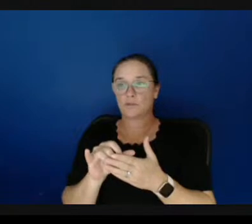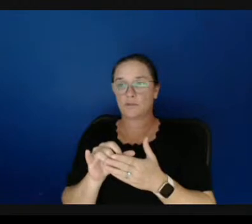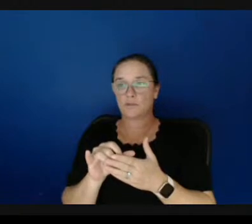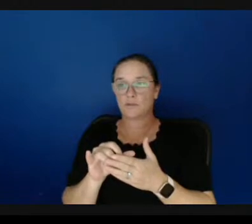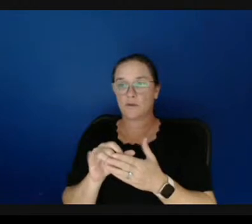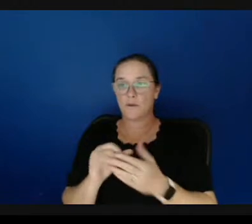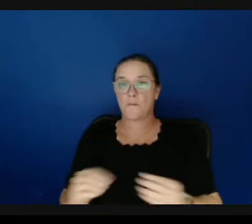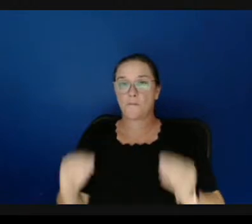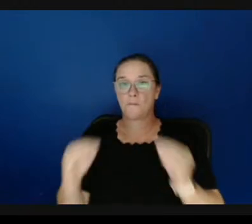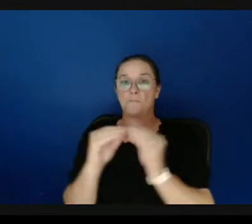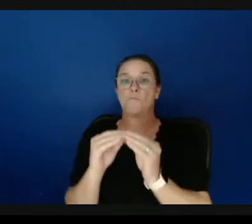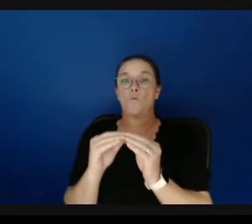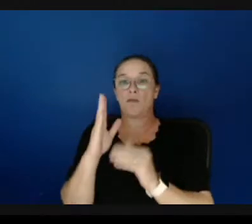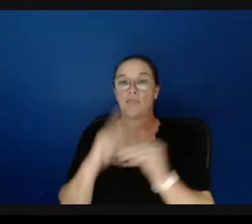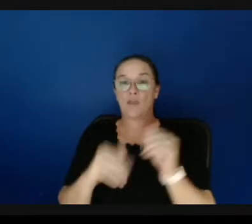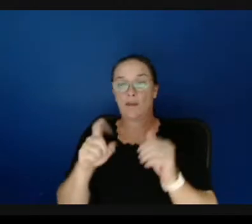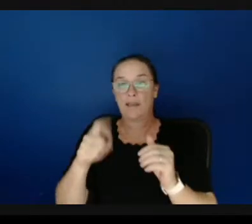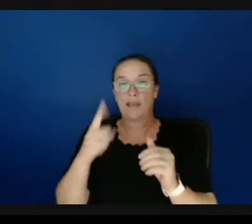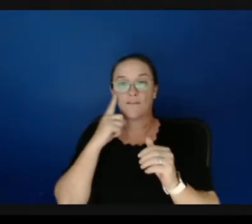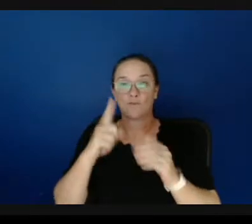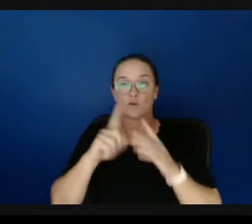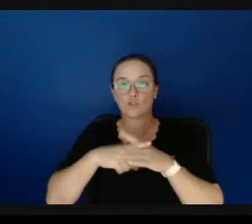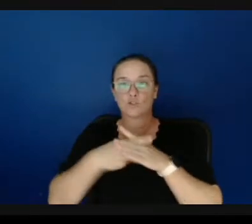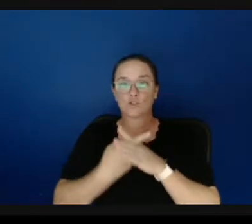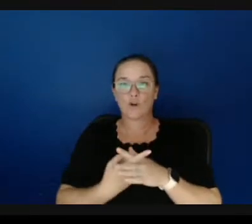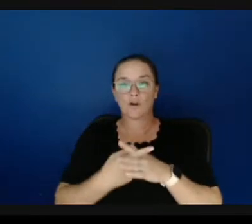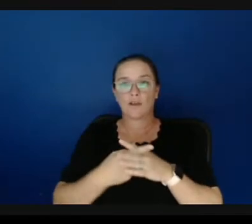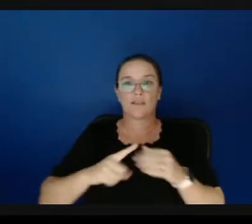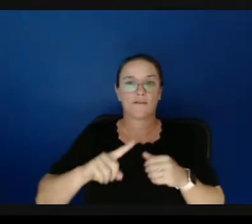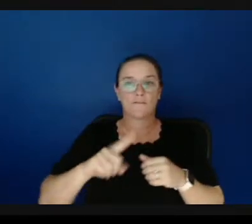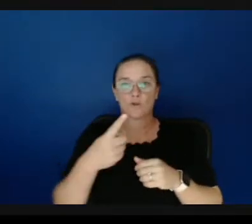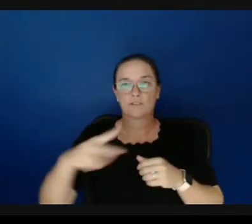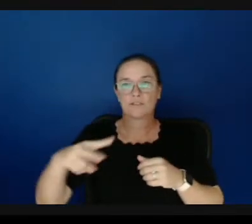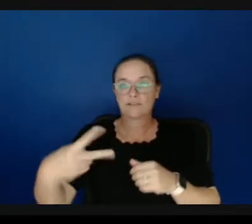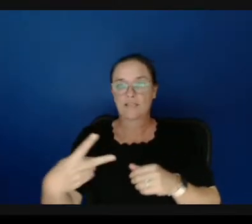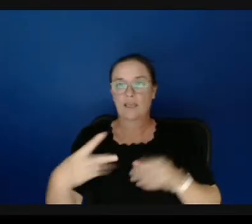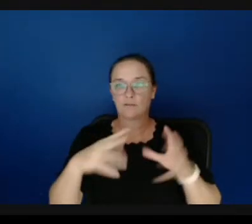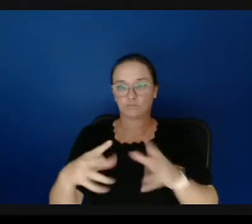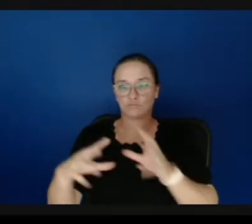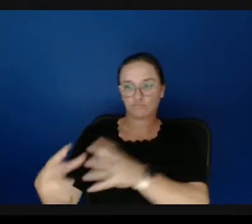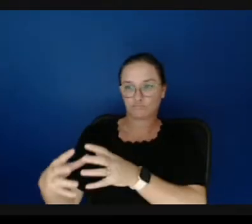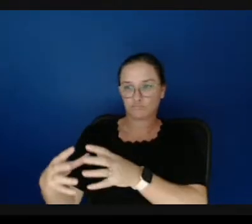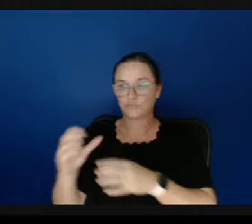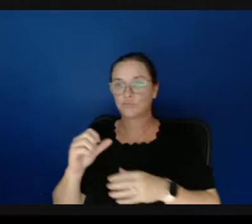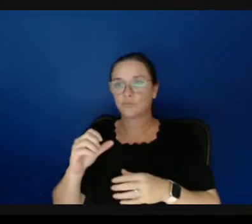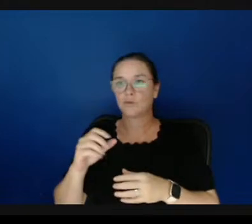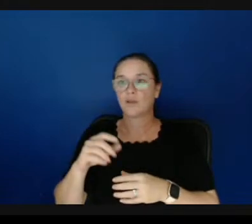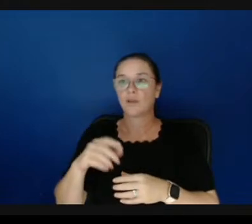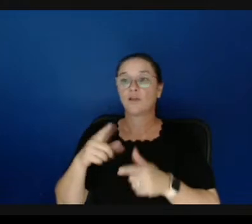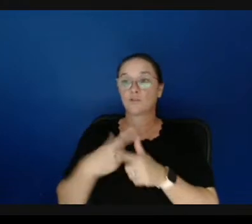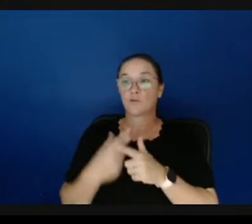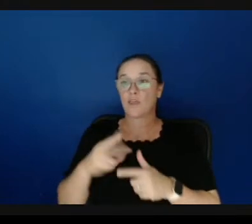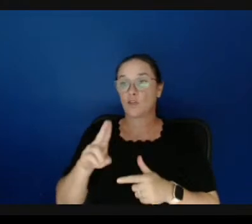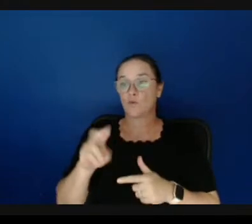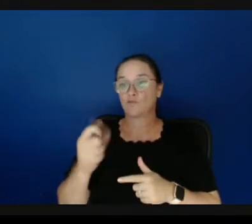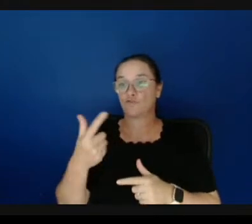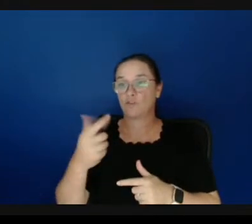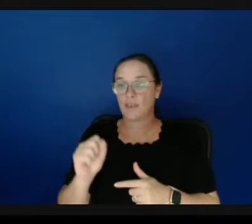needed to restart episode 2 and episode 3. And so due to this, USGS put out this possible restart